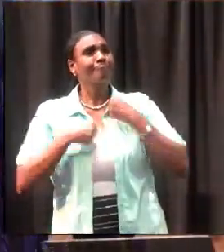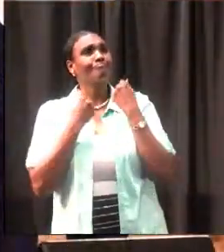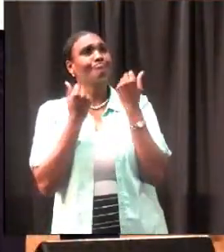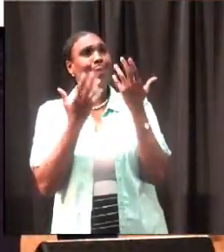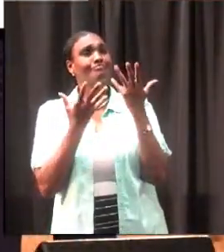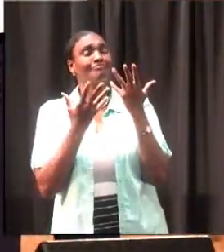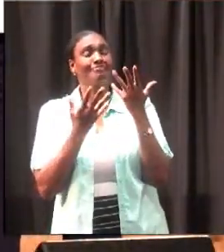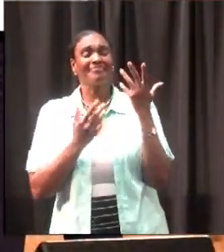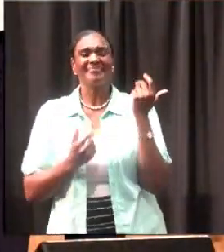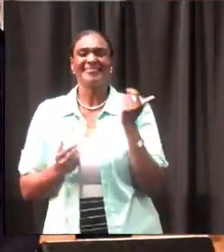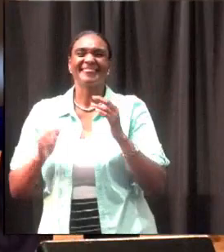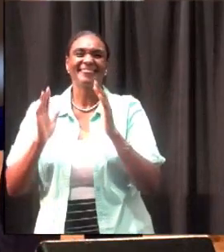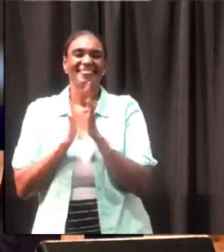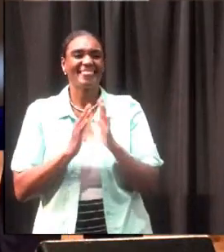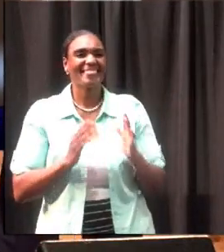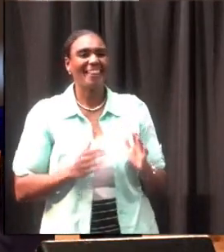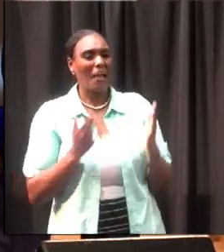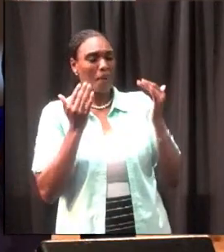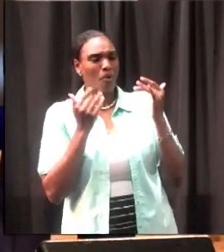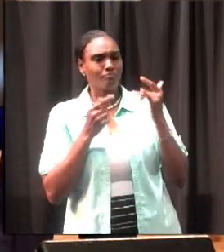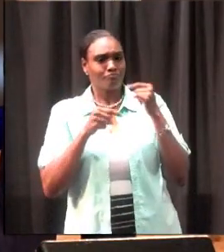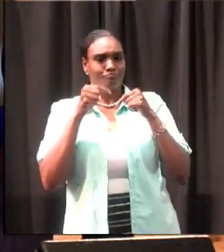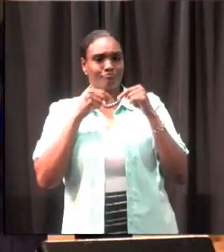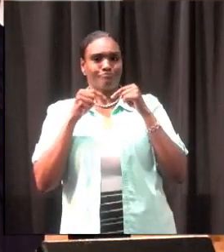Come on, we're taking y'all back just a little bit.